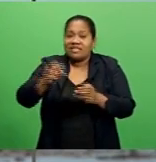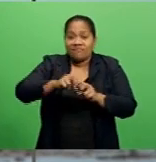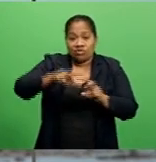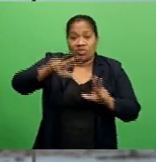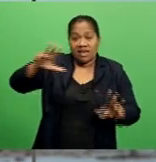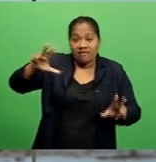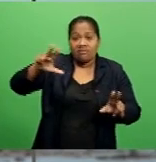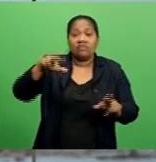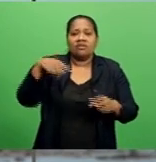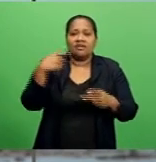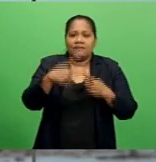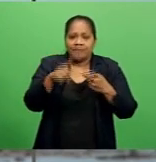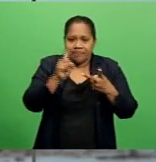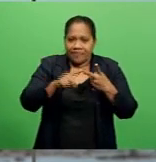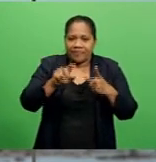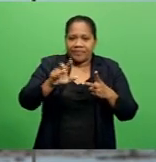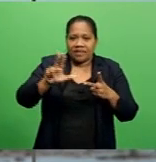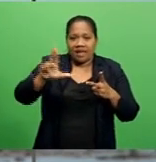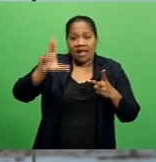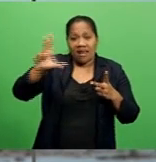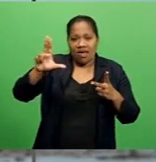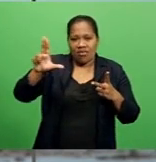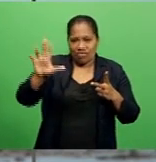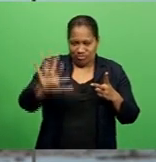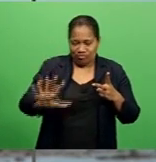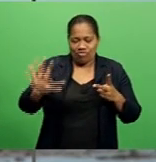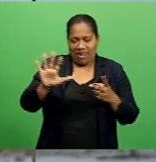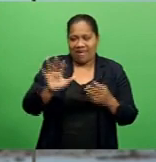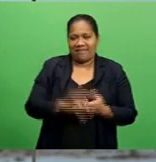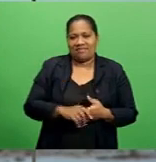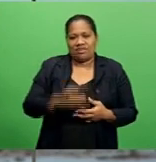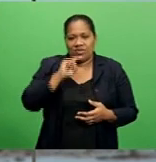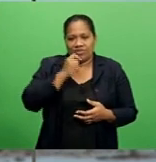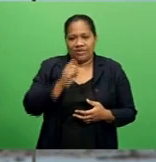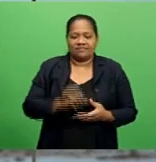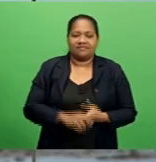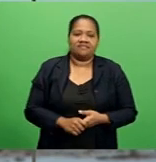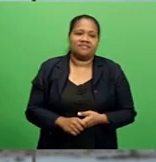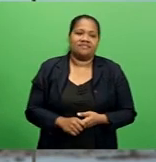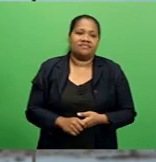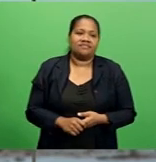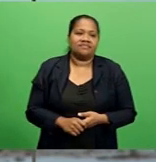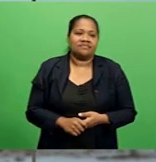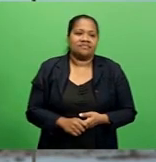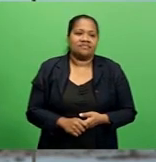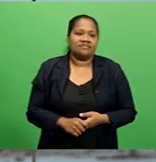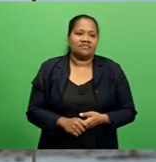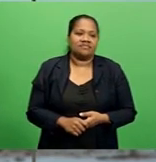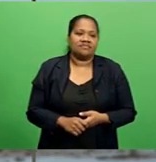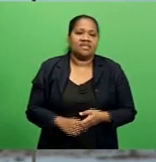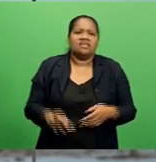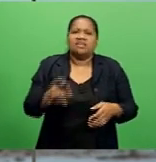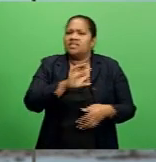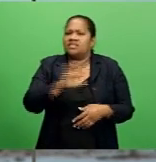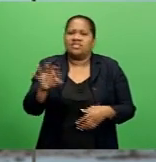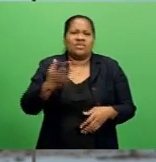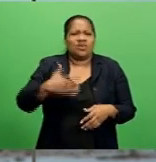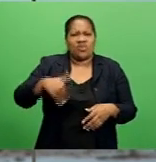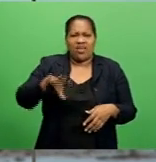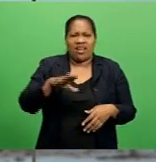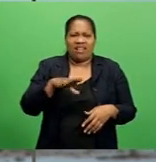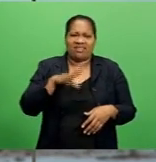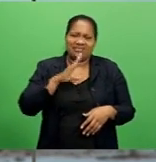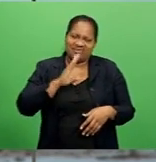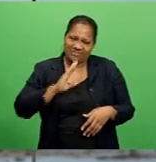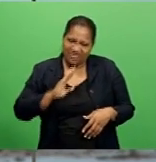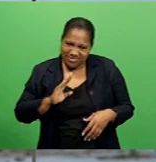the outer islands as far as the Lau group. It's not all gloom and doom in the